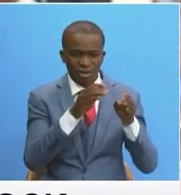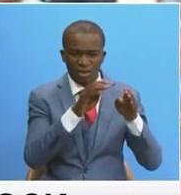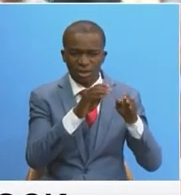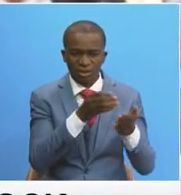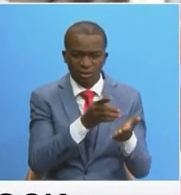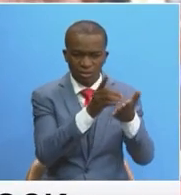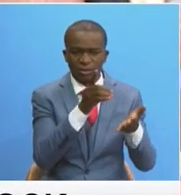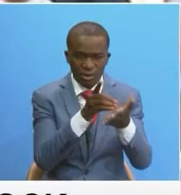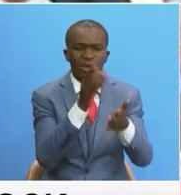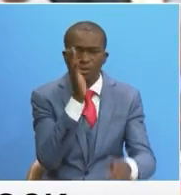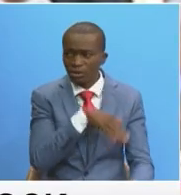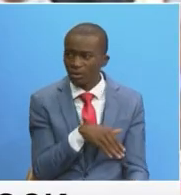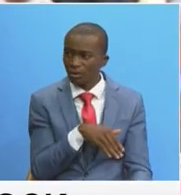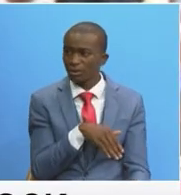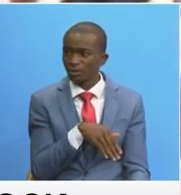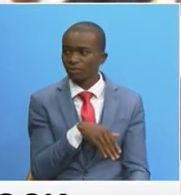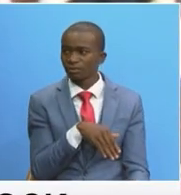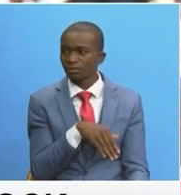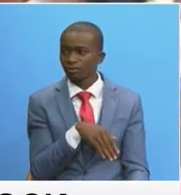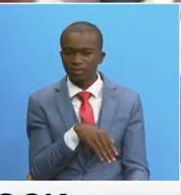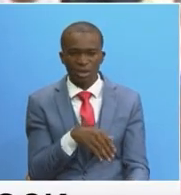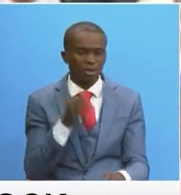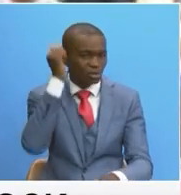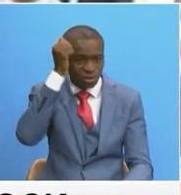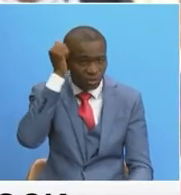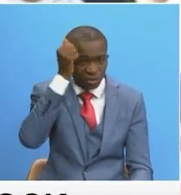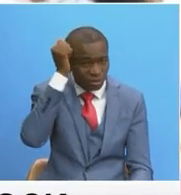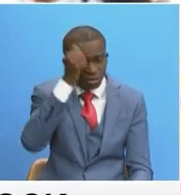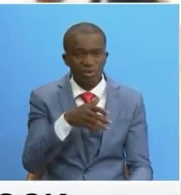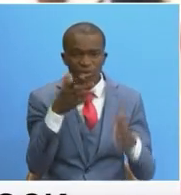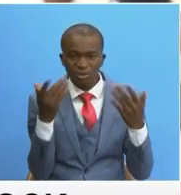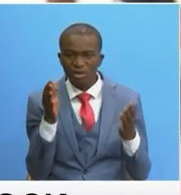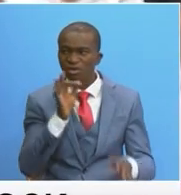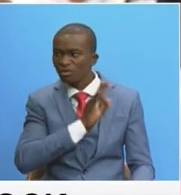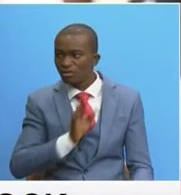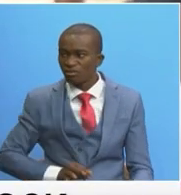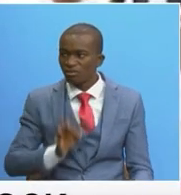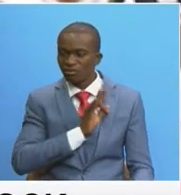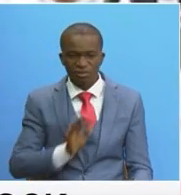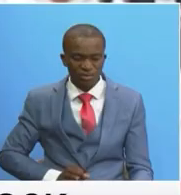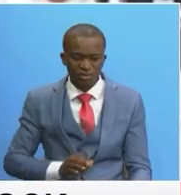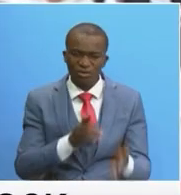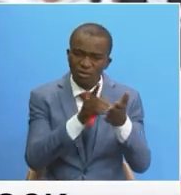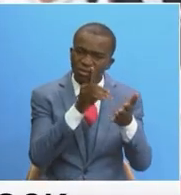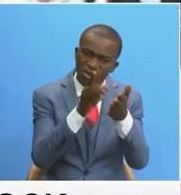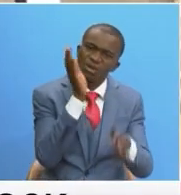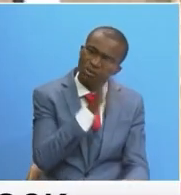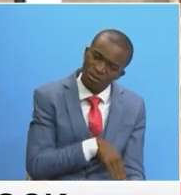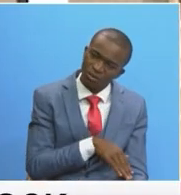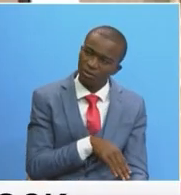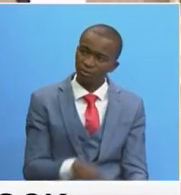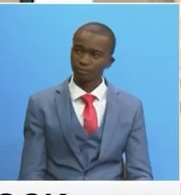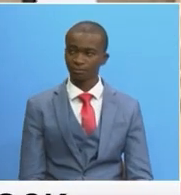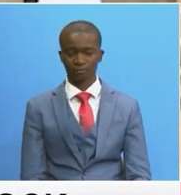and after that we also have some cleaning detergents and also some snacks for them to have during this time.